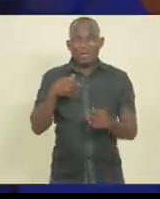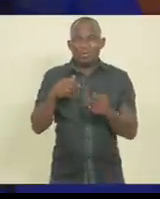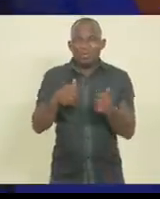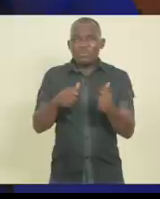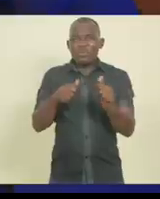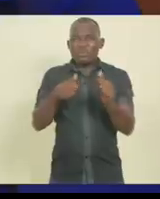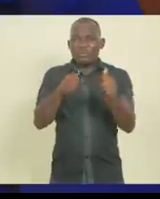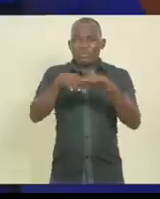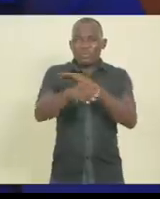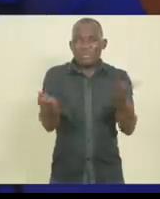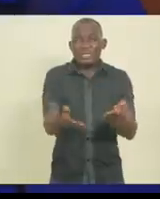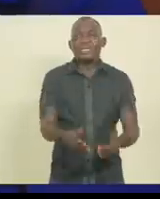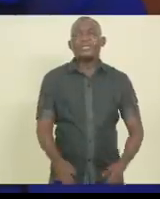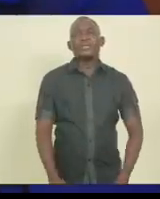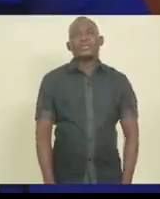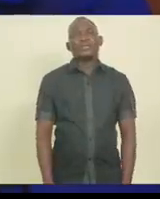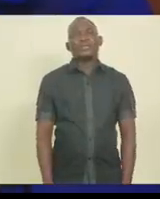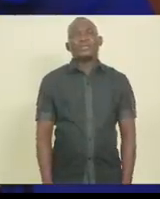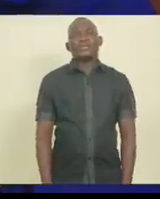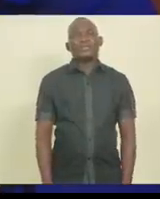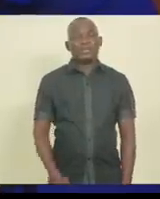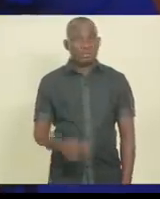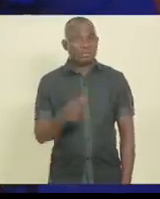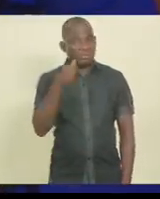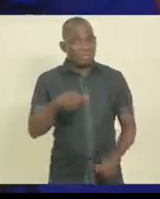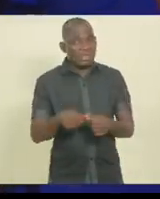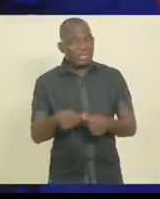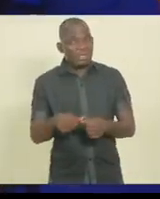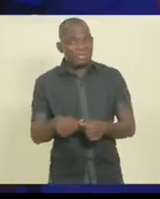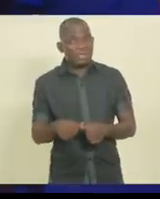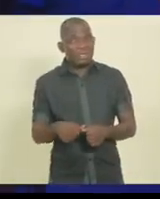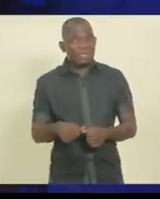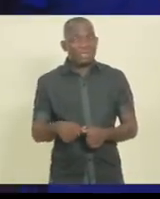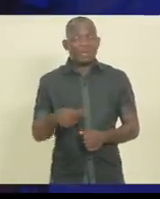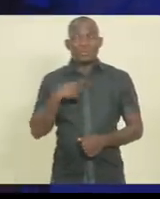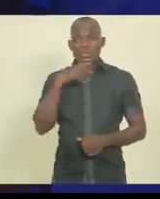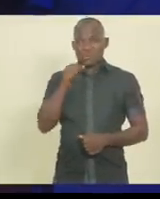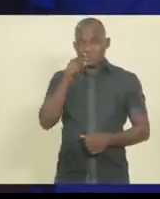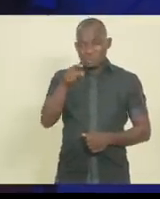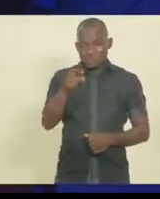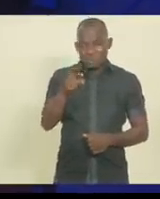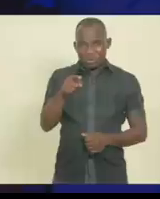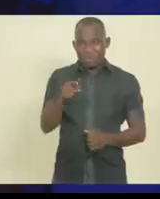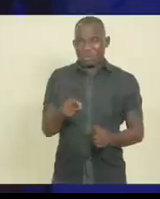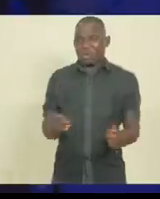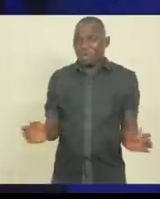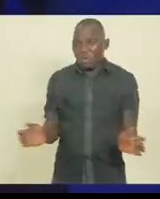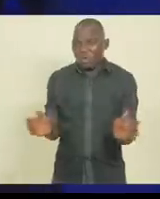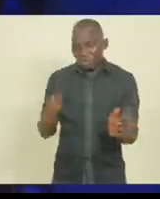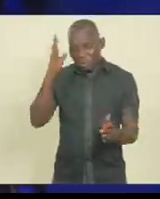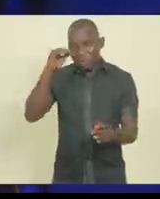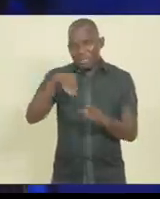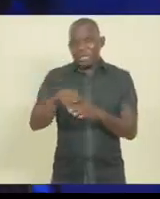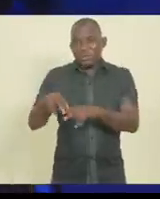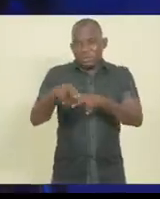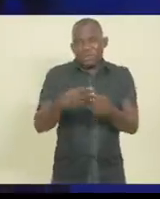I'm sure you are the one who's been connecting him to the Tro-Tro he should go into and beg for money. You get a commission, don't you? I know your